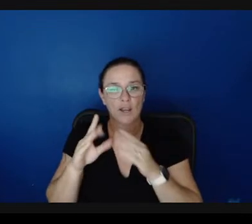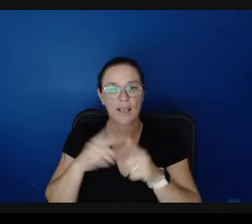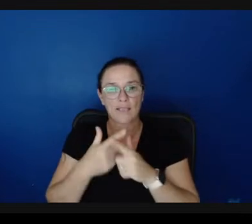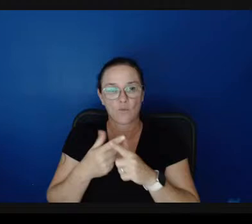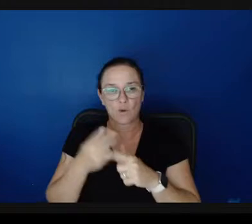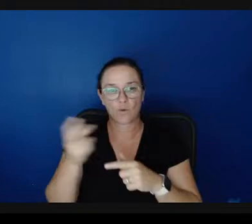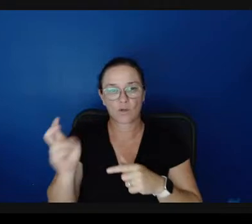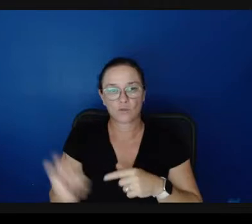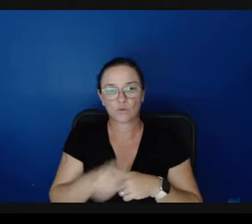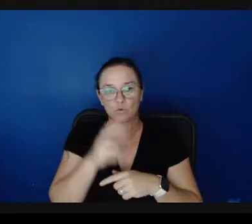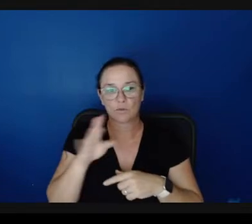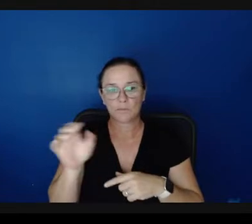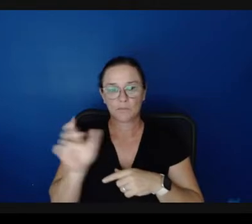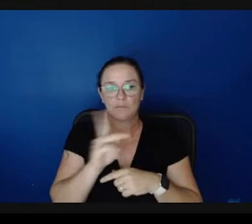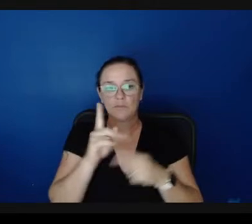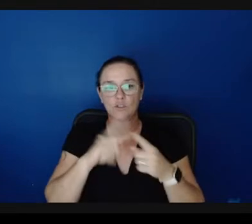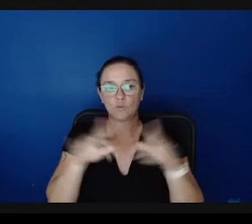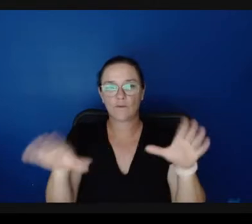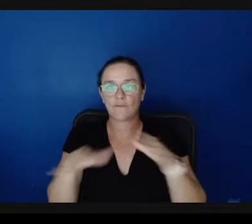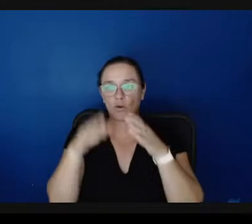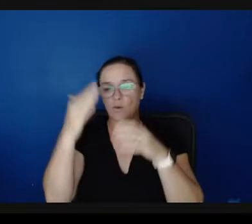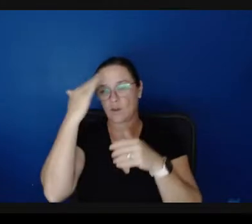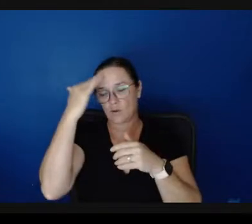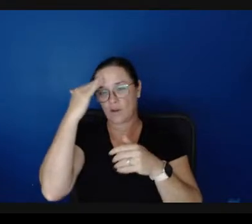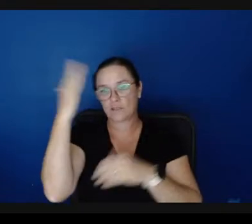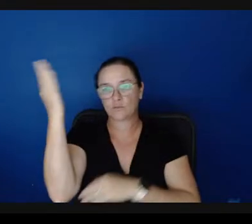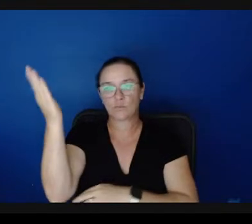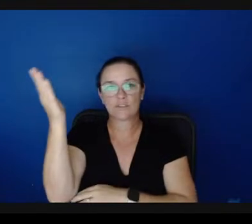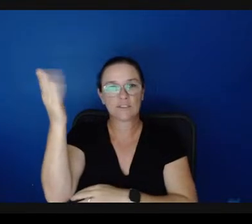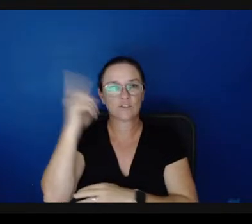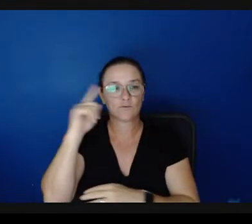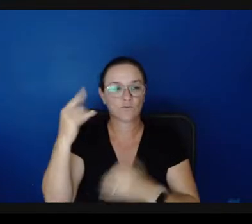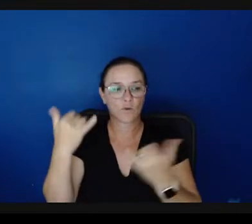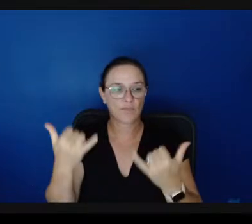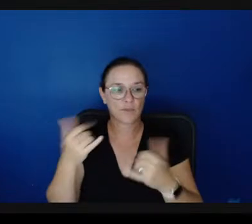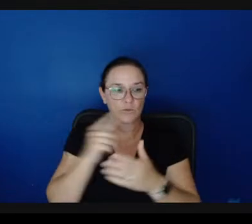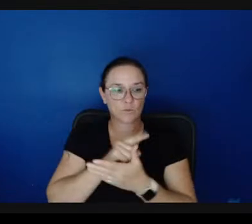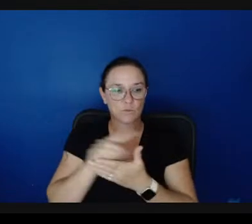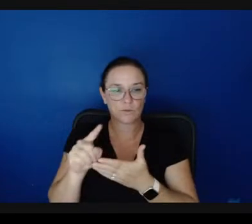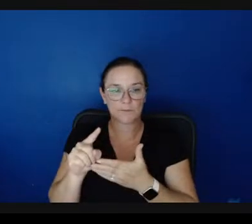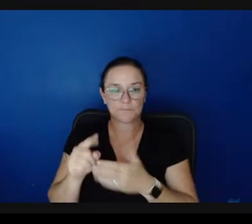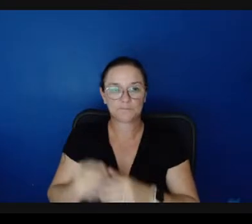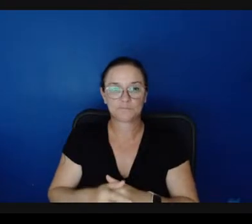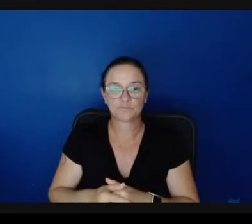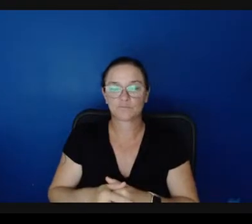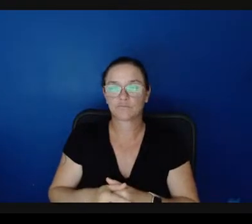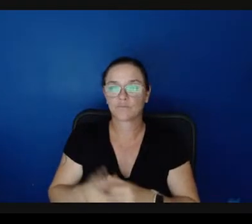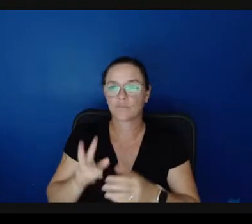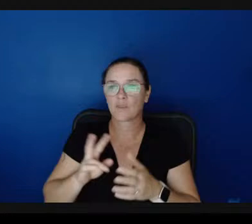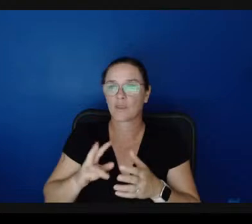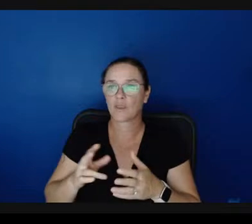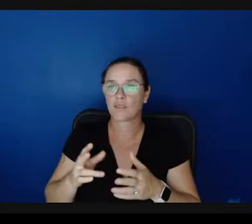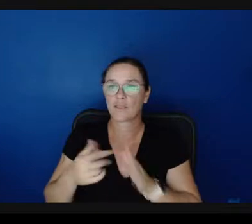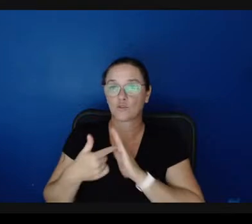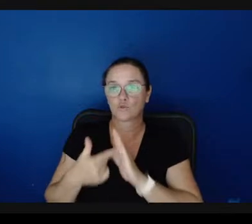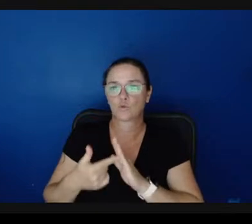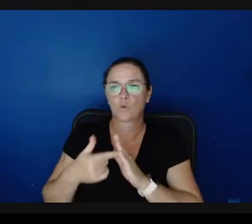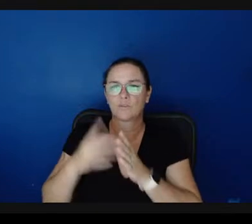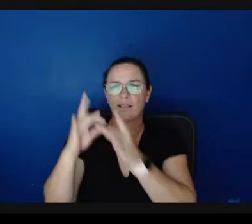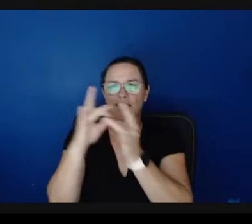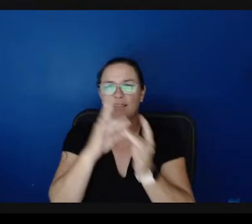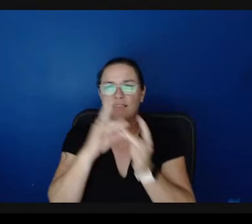back to our volcano awareness presentation for this week, which is what is the link between Kilauea and Mauna Loa? What's the